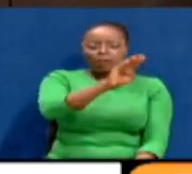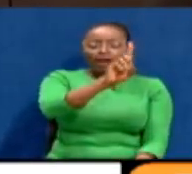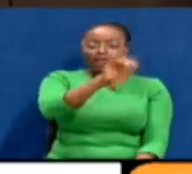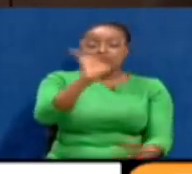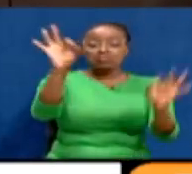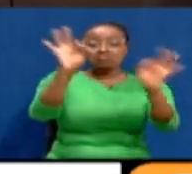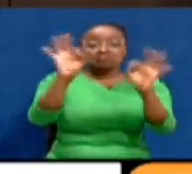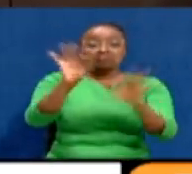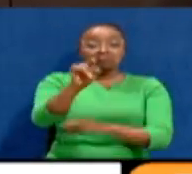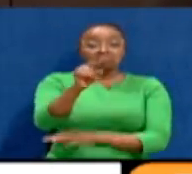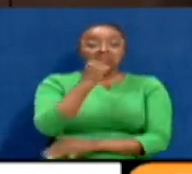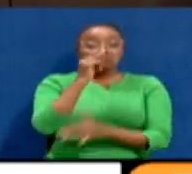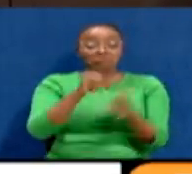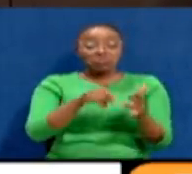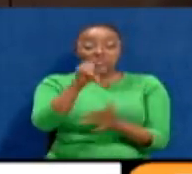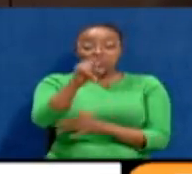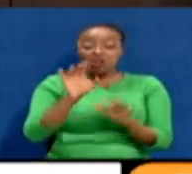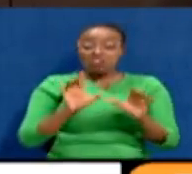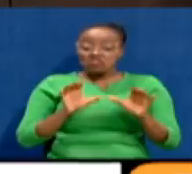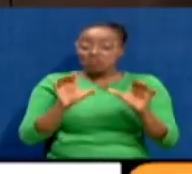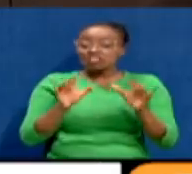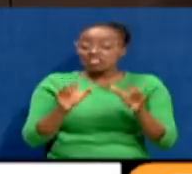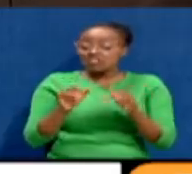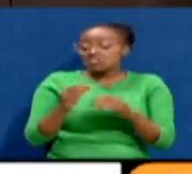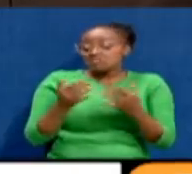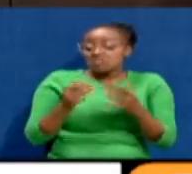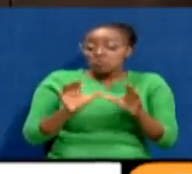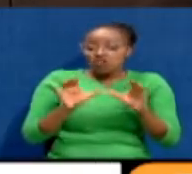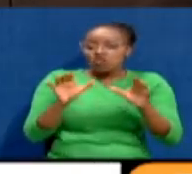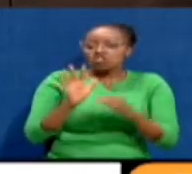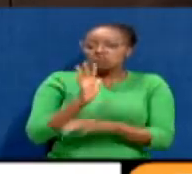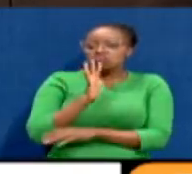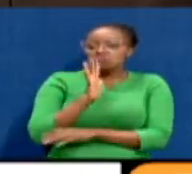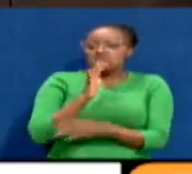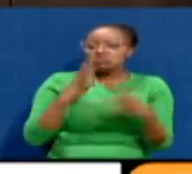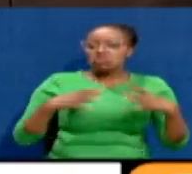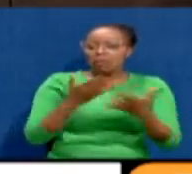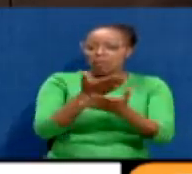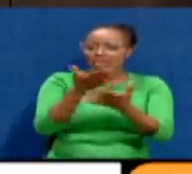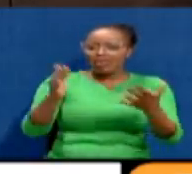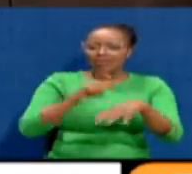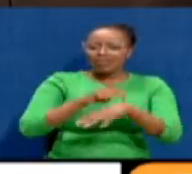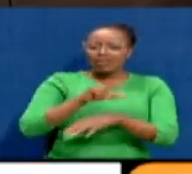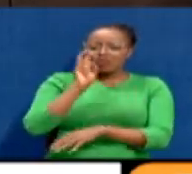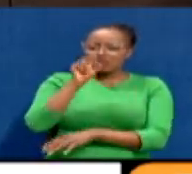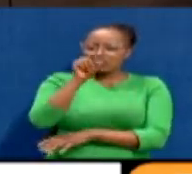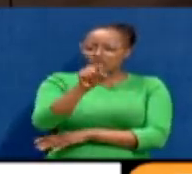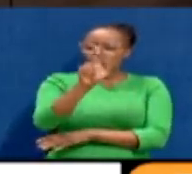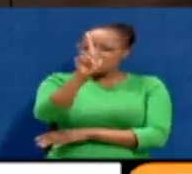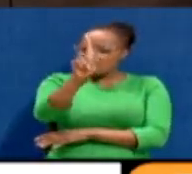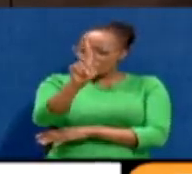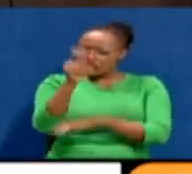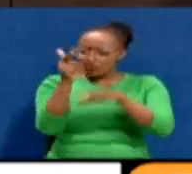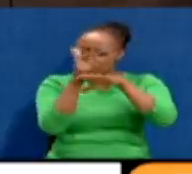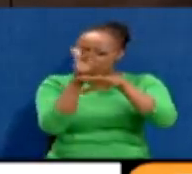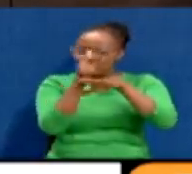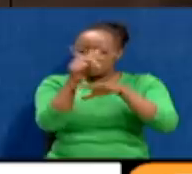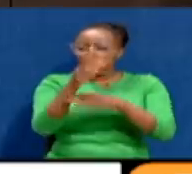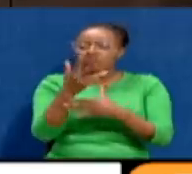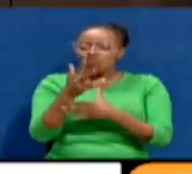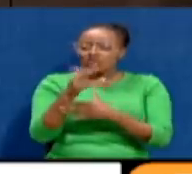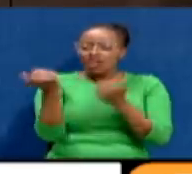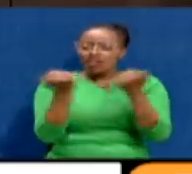surprised. You're saying that you were forced to address members of the public. And what concerned me was when I looked at you in one of those clips, you are on